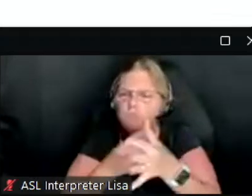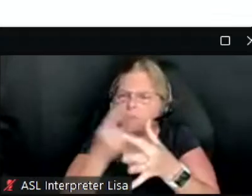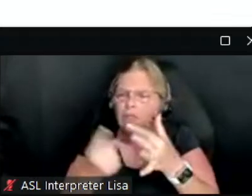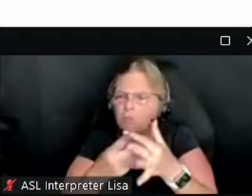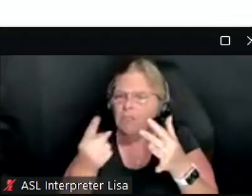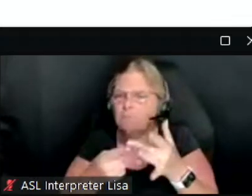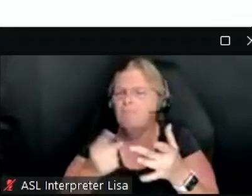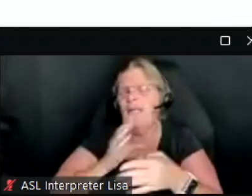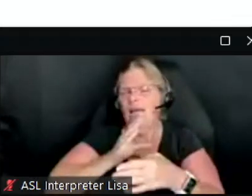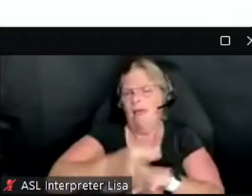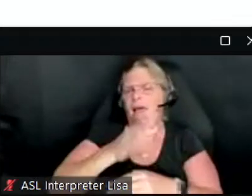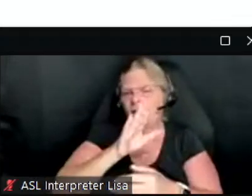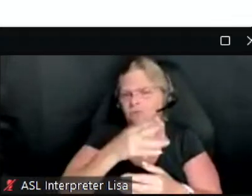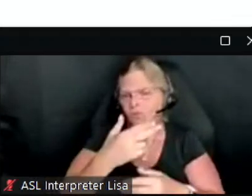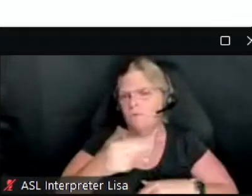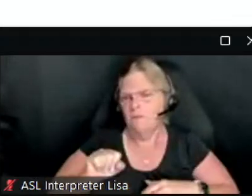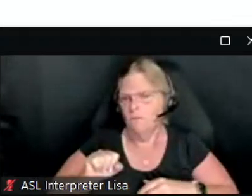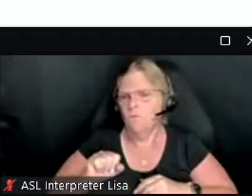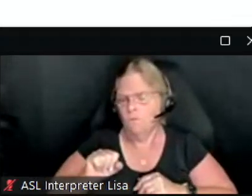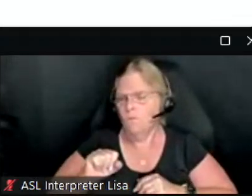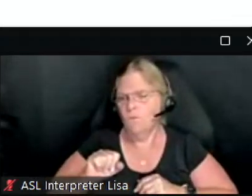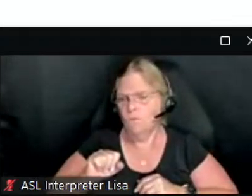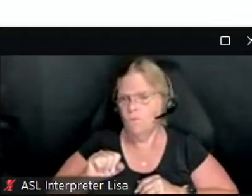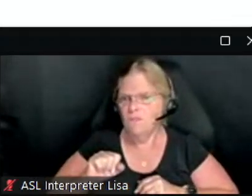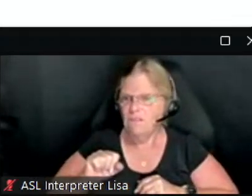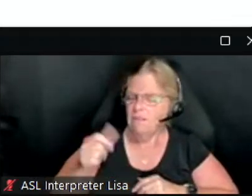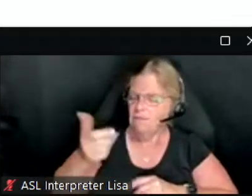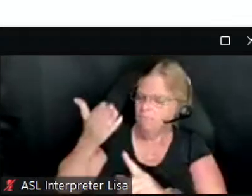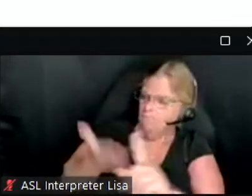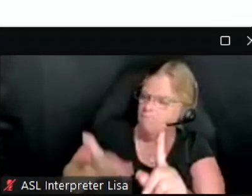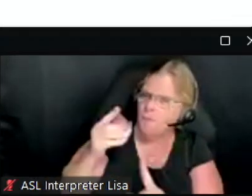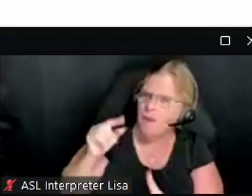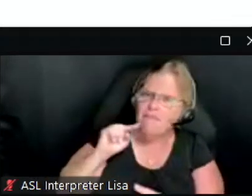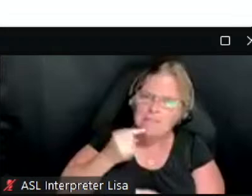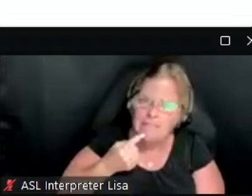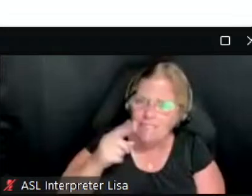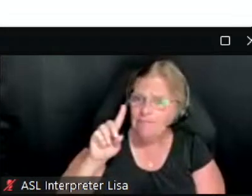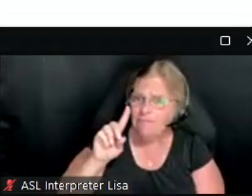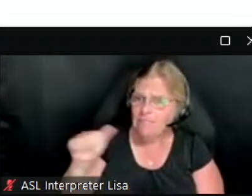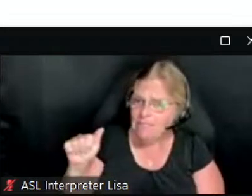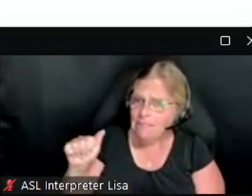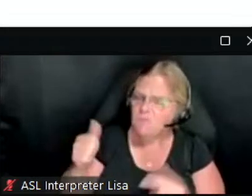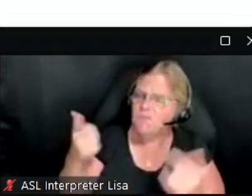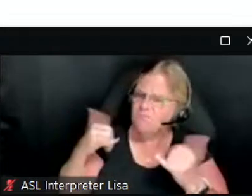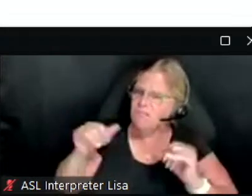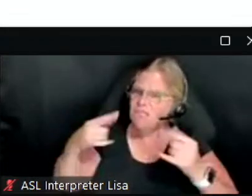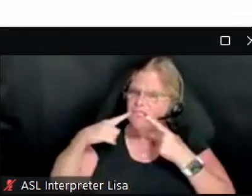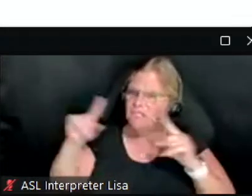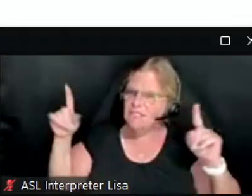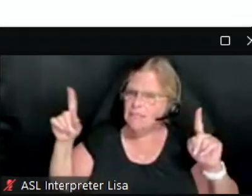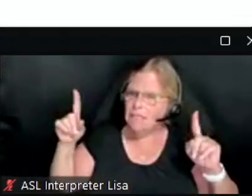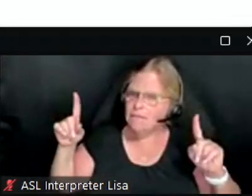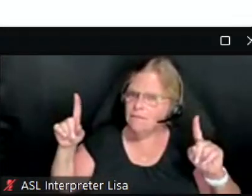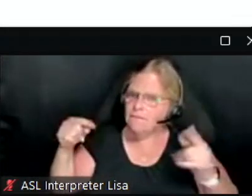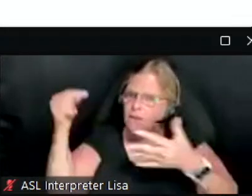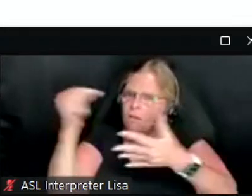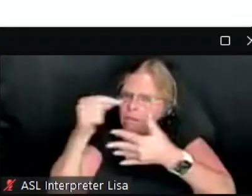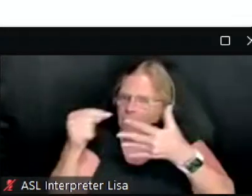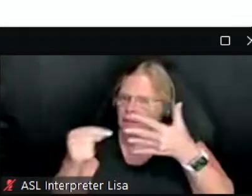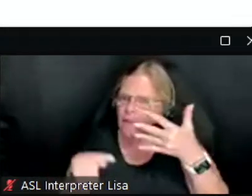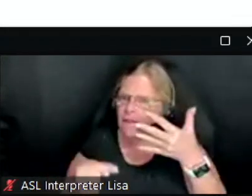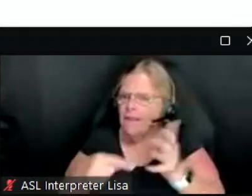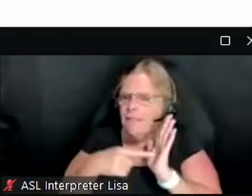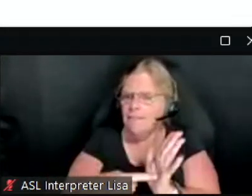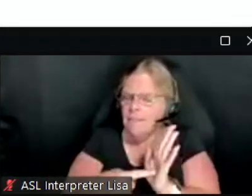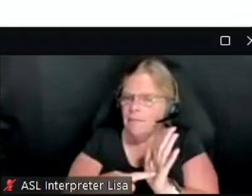examples of individuals with really significant disabilities who have been successful, so that their framework